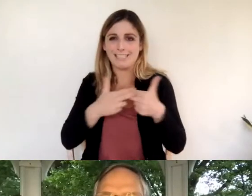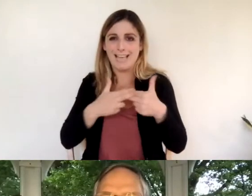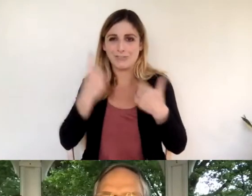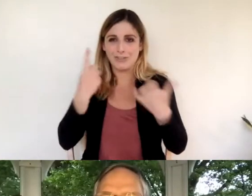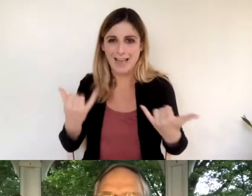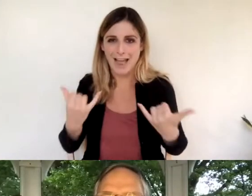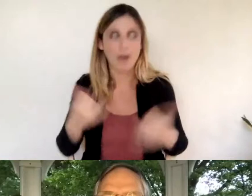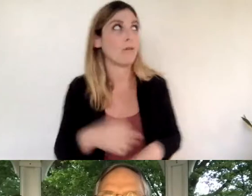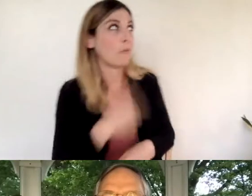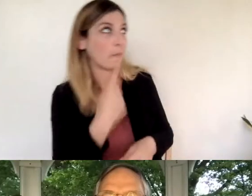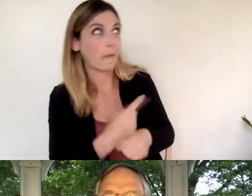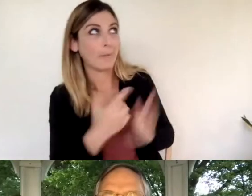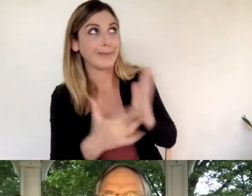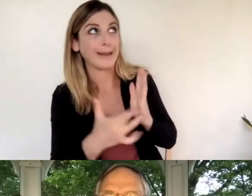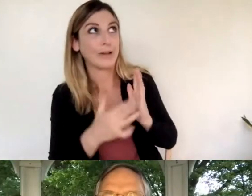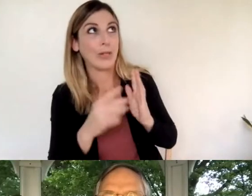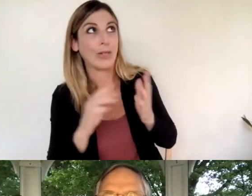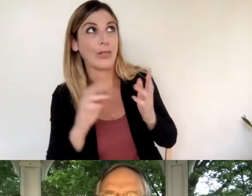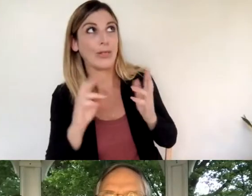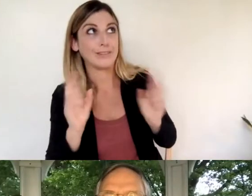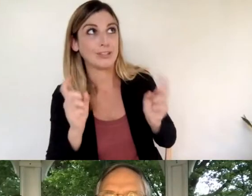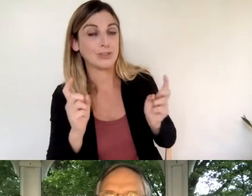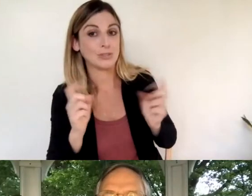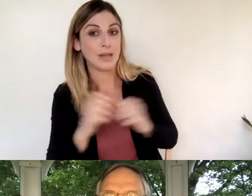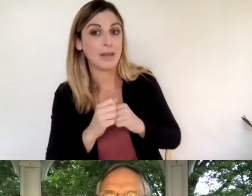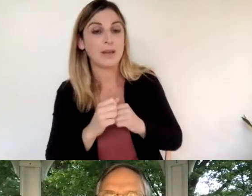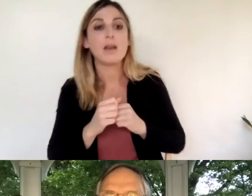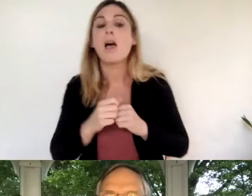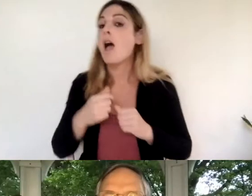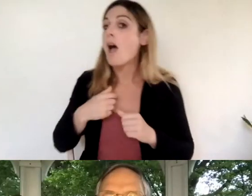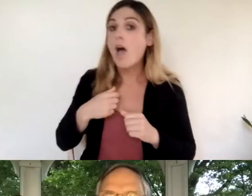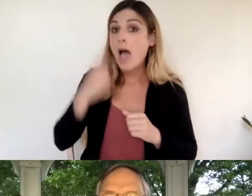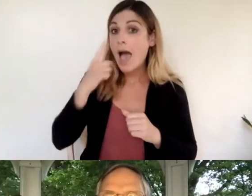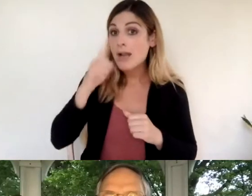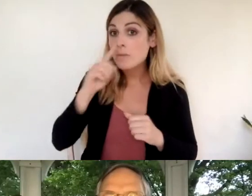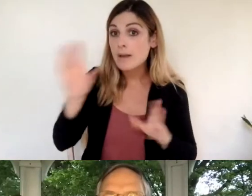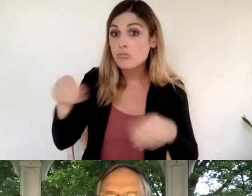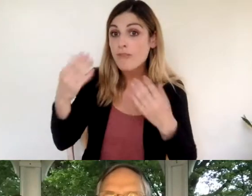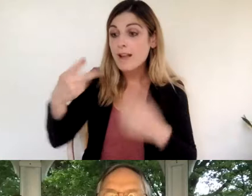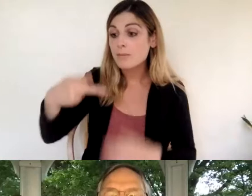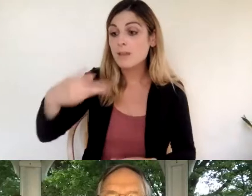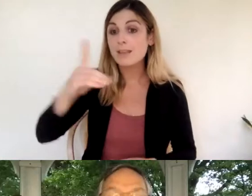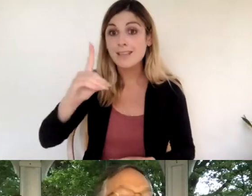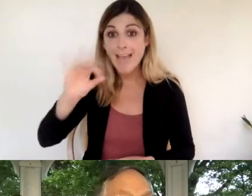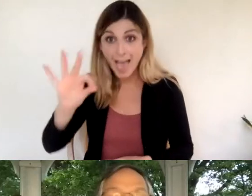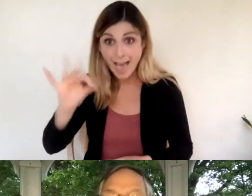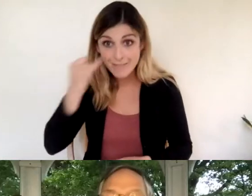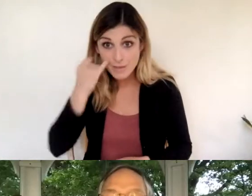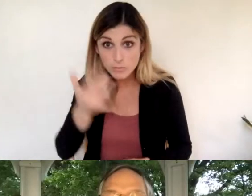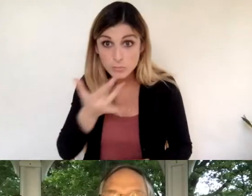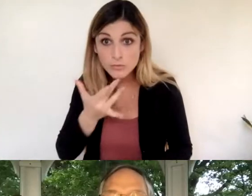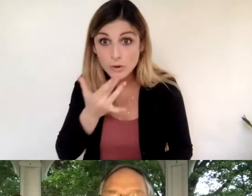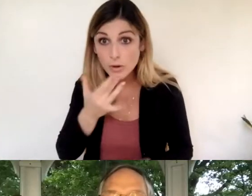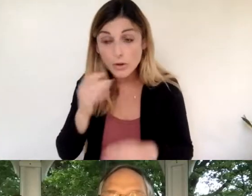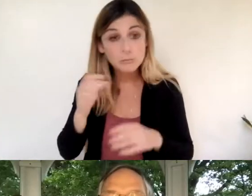given my record with getting my slides up. Yeah. And I'm also happy to provide a PDF of my slides for anybody that would like it. If you just want to email